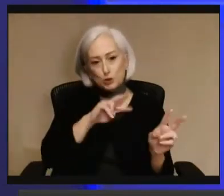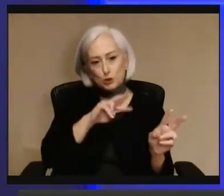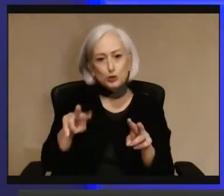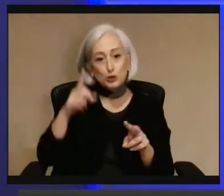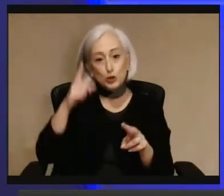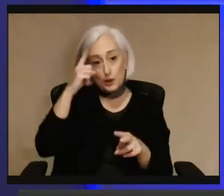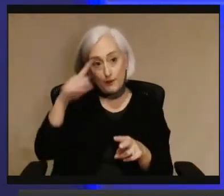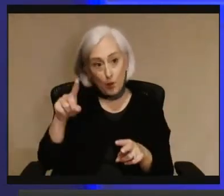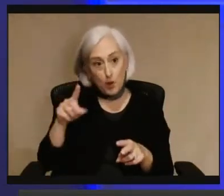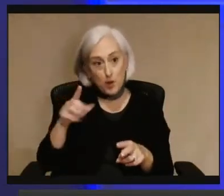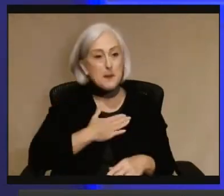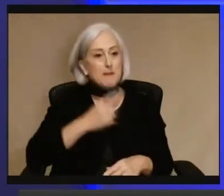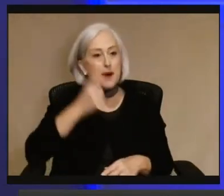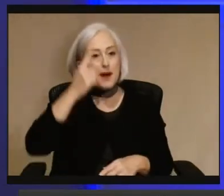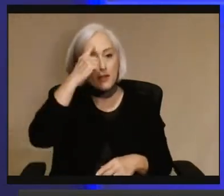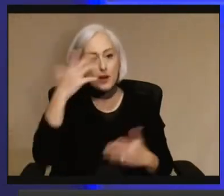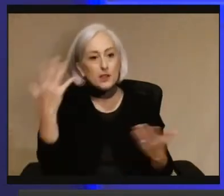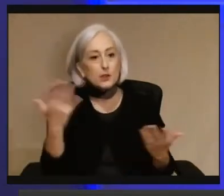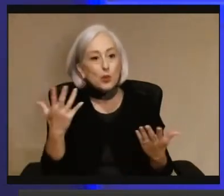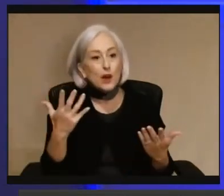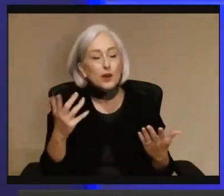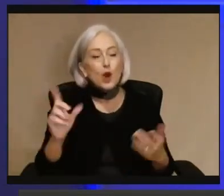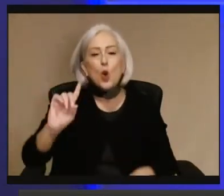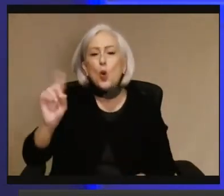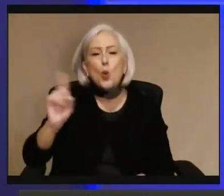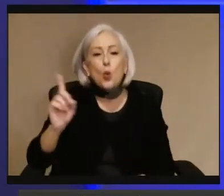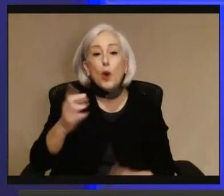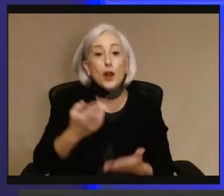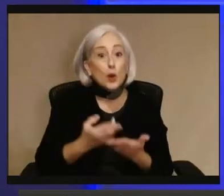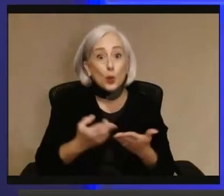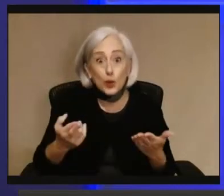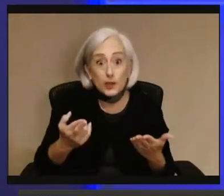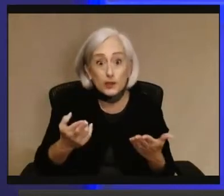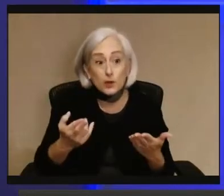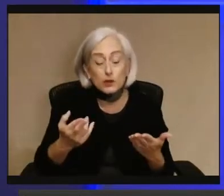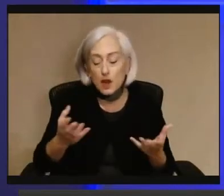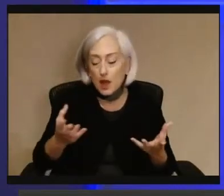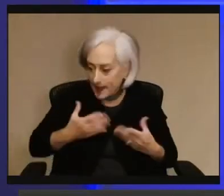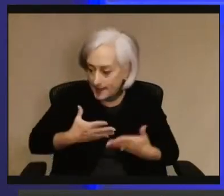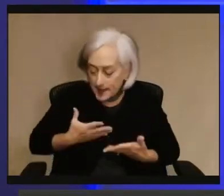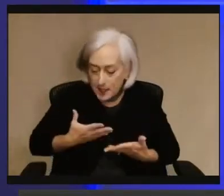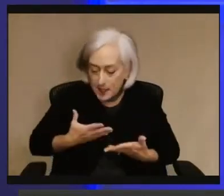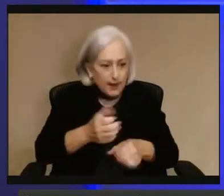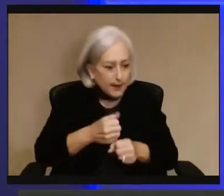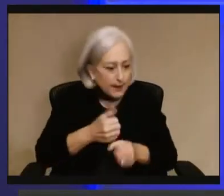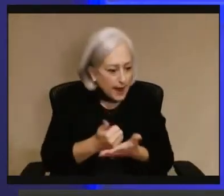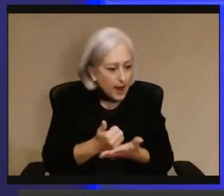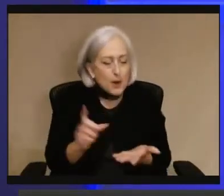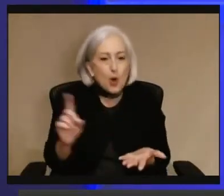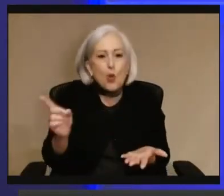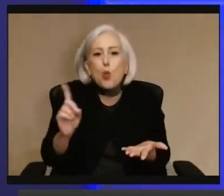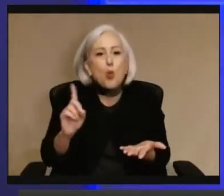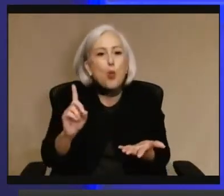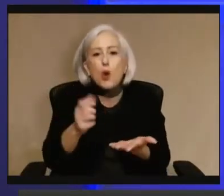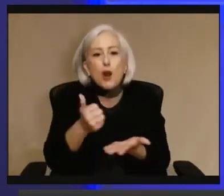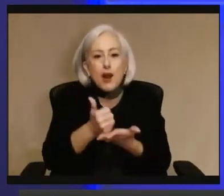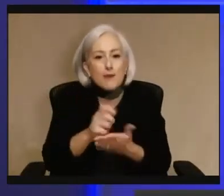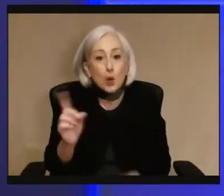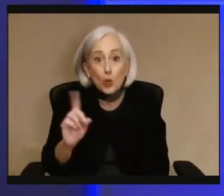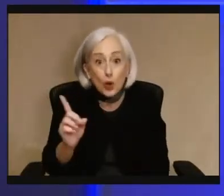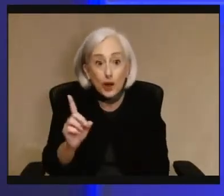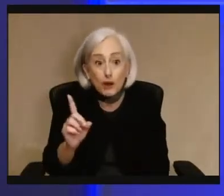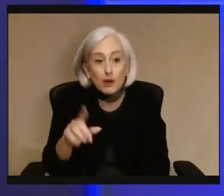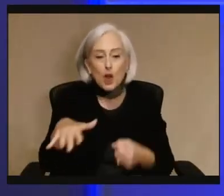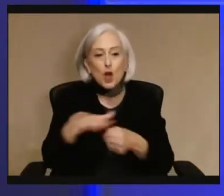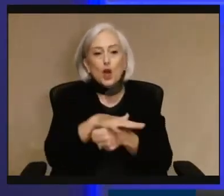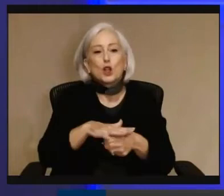where do I find these resources? Okay, I'm being told to look. There's the local community mental health centers in the county that you live